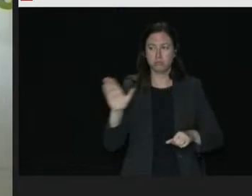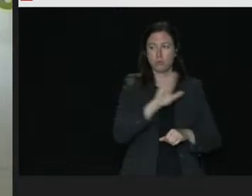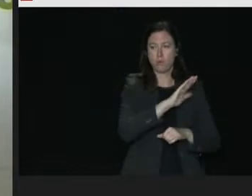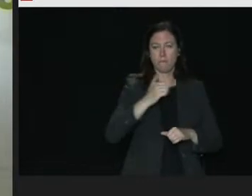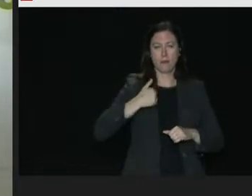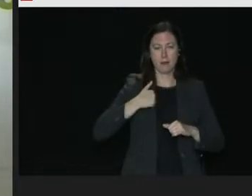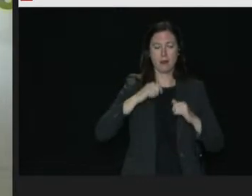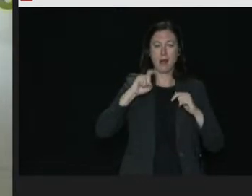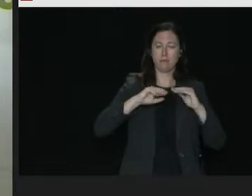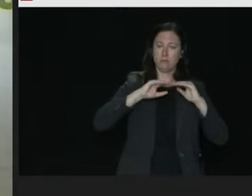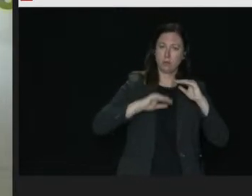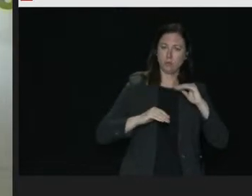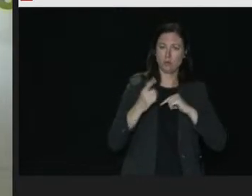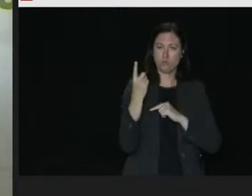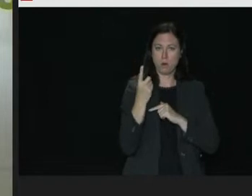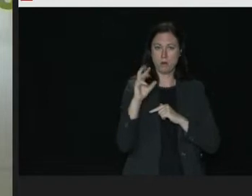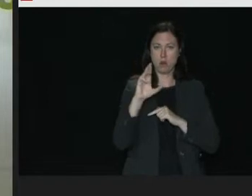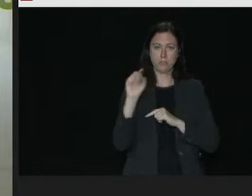1.